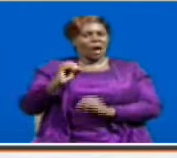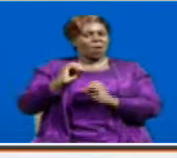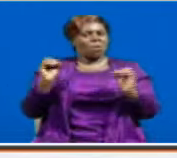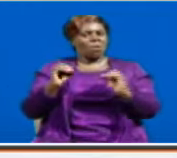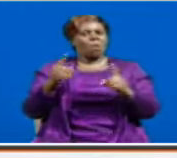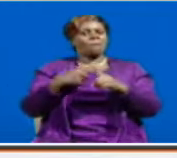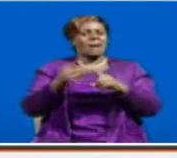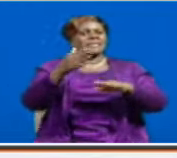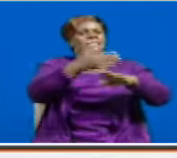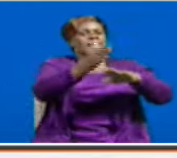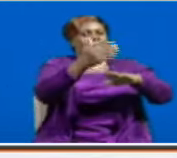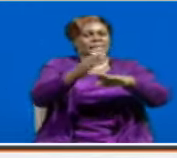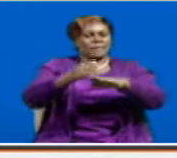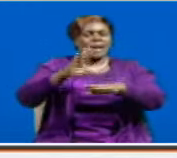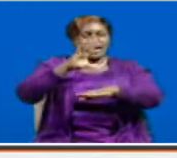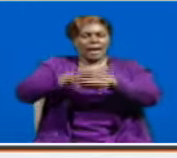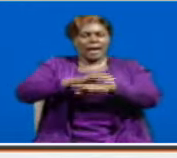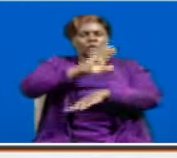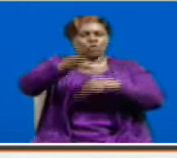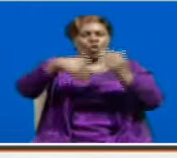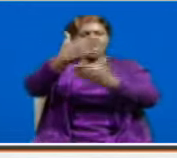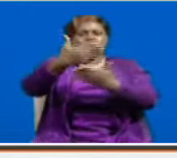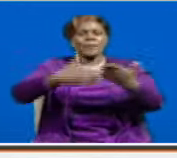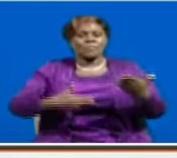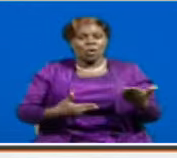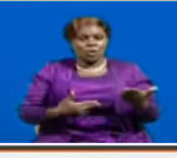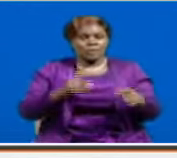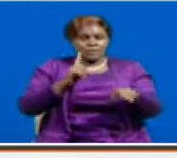there, but I got all reports.